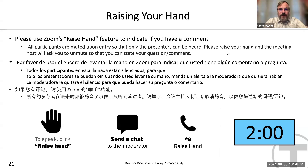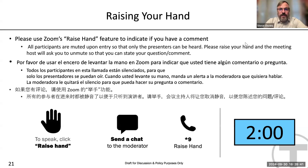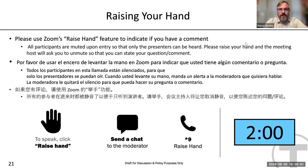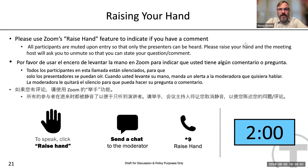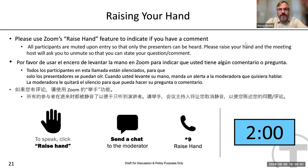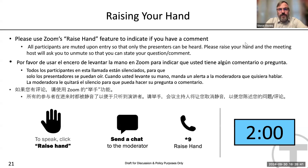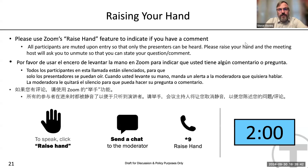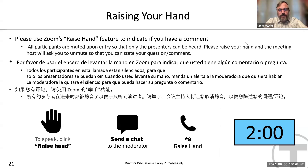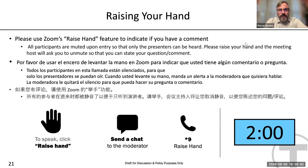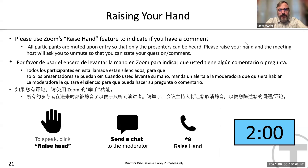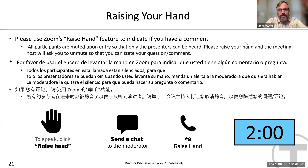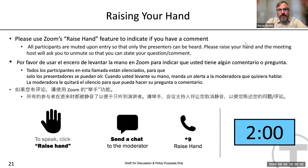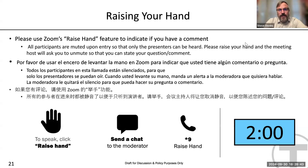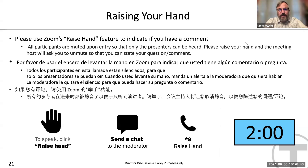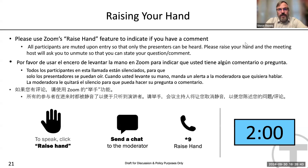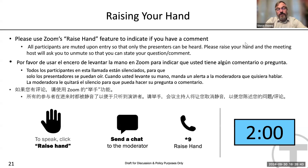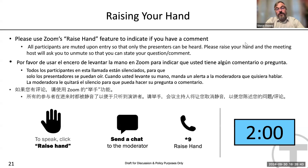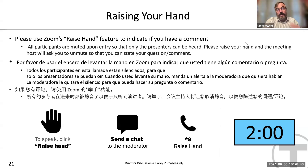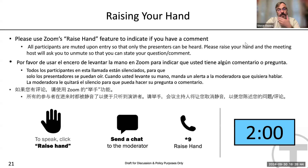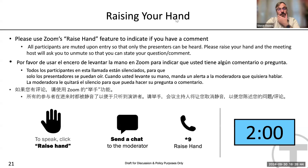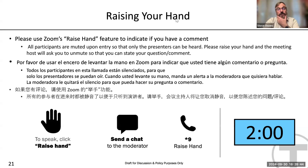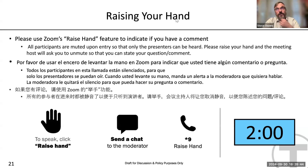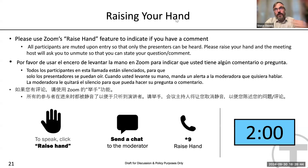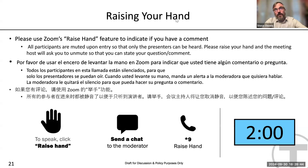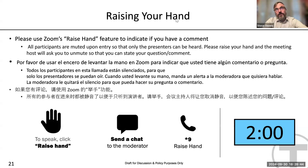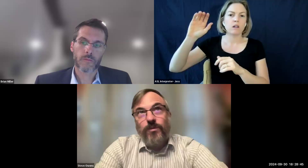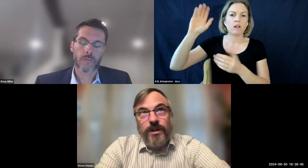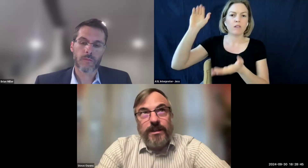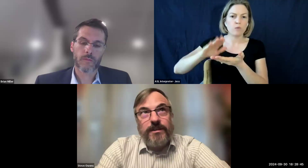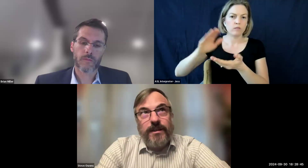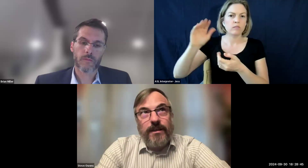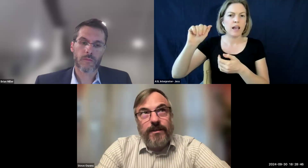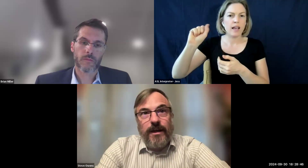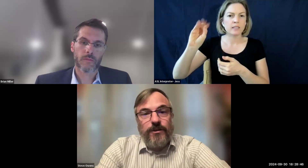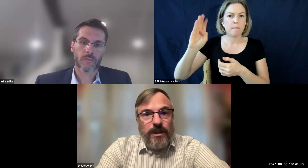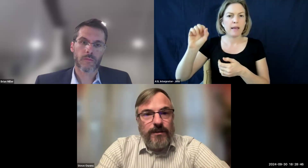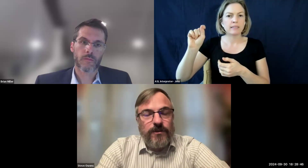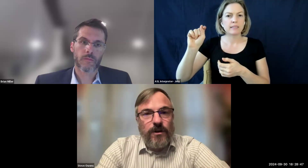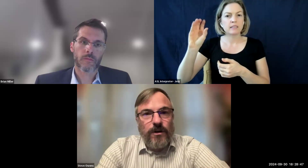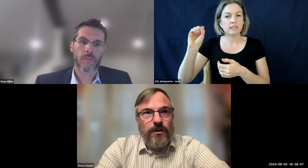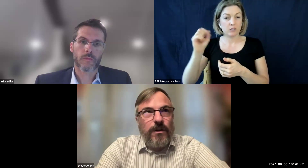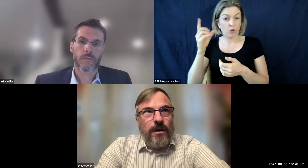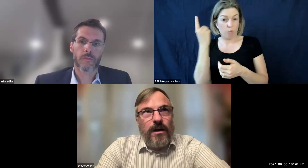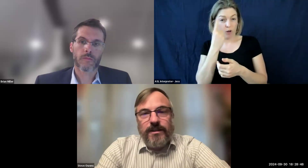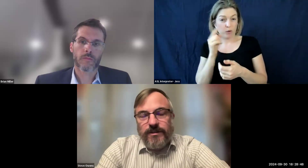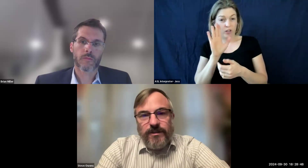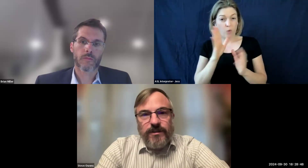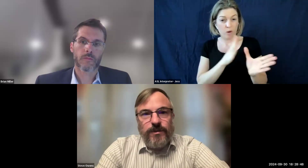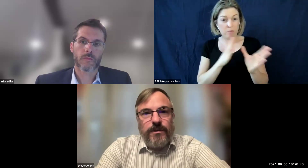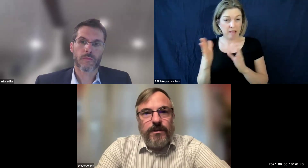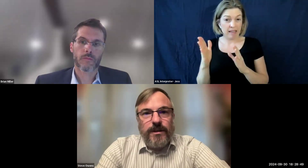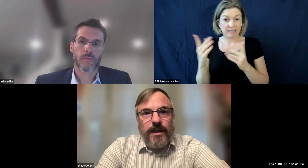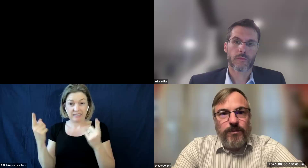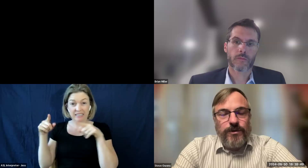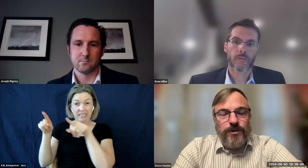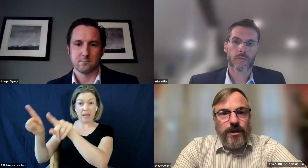changes through the asbestos remediation on the IQHQ site, and I'm wondering to what extent that your plans are consistent